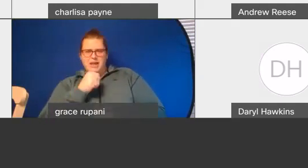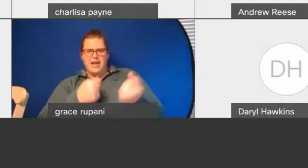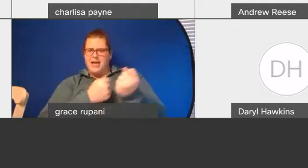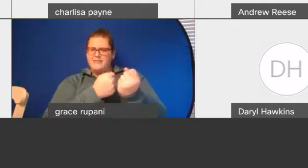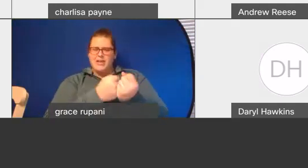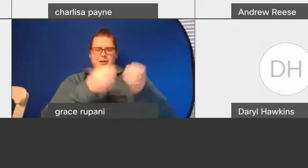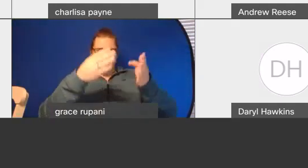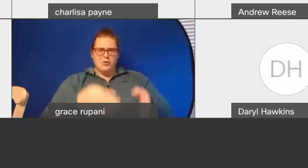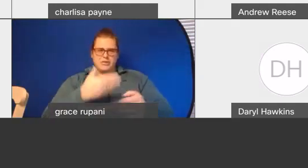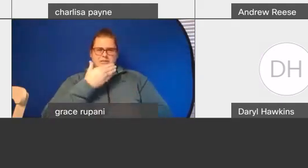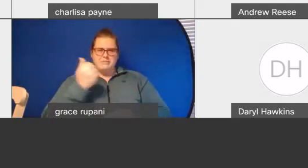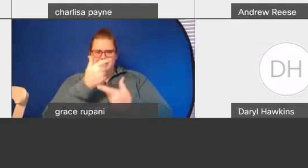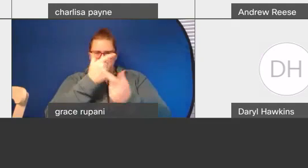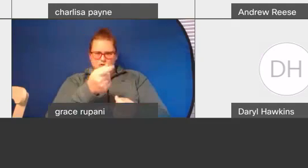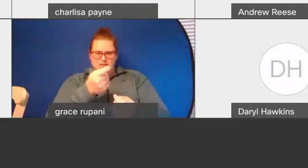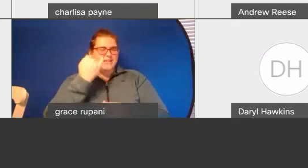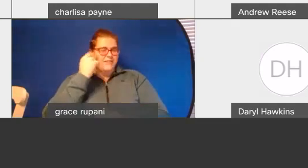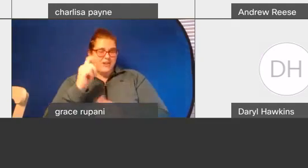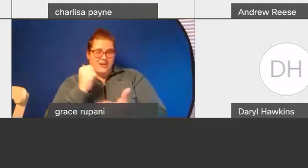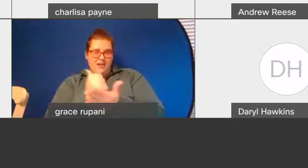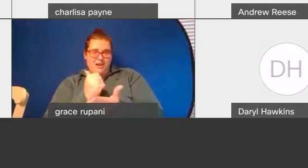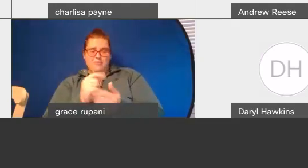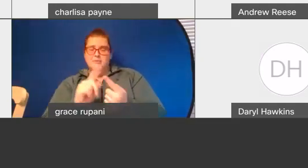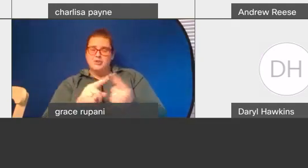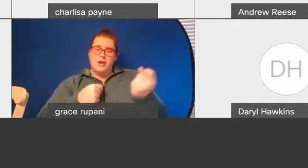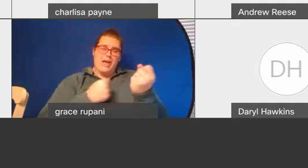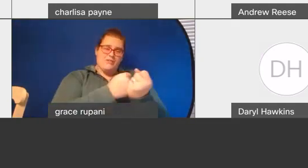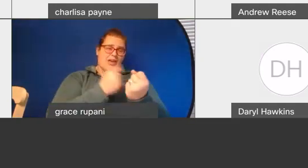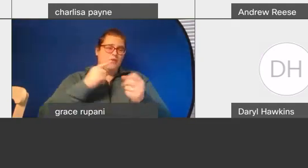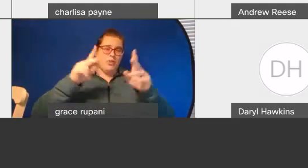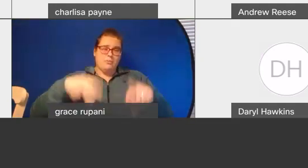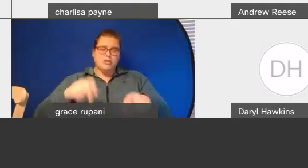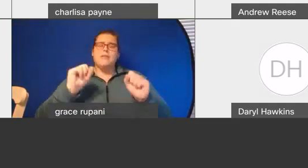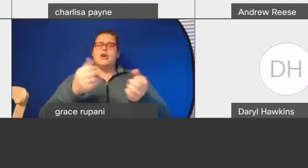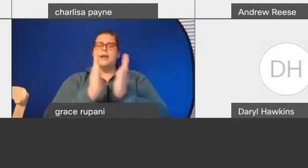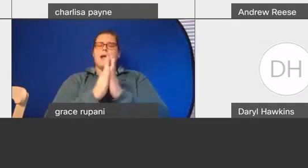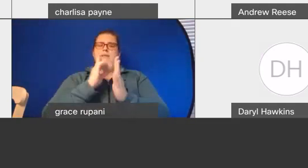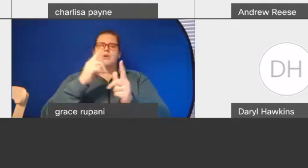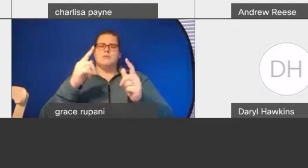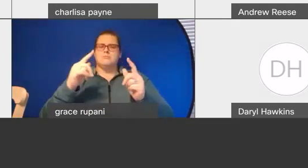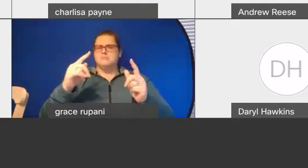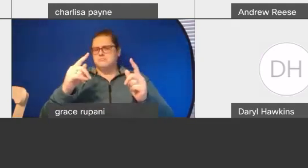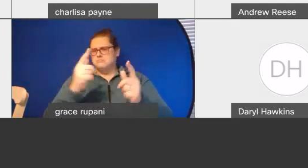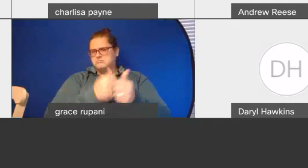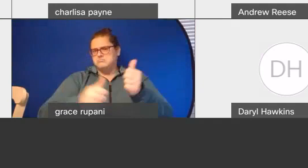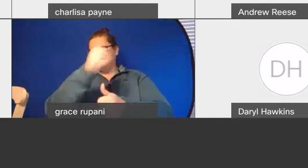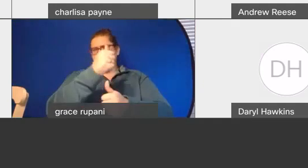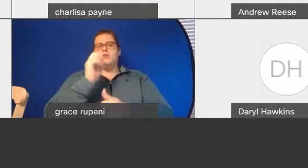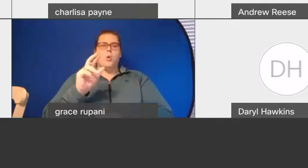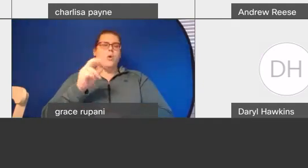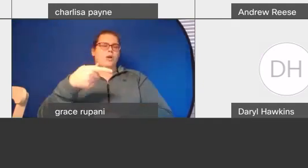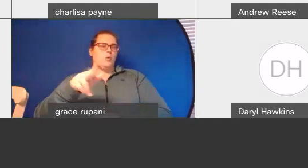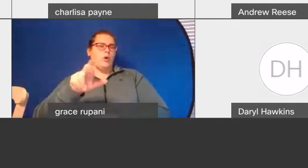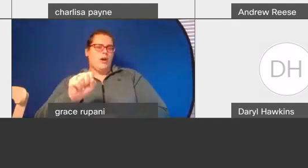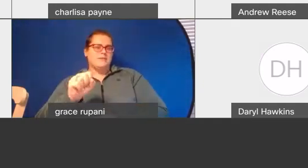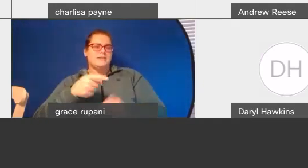their supervisor or up the supervisory chain, or to the extent necessary from their quality resource specialist if